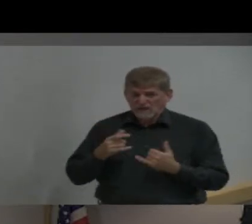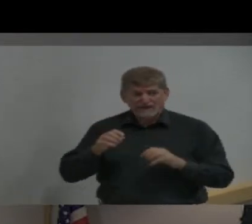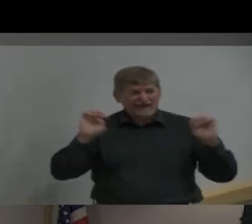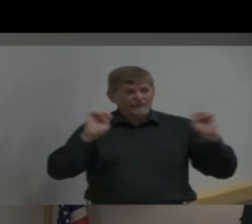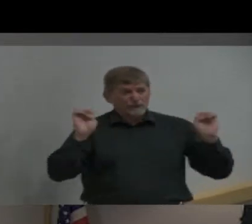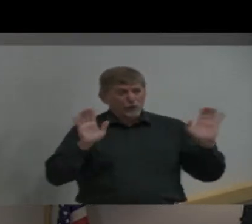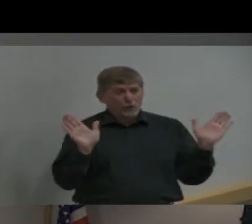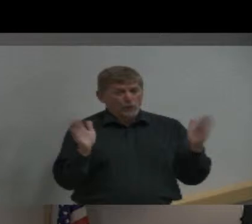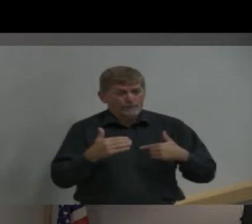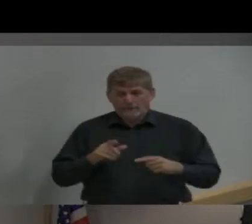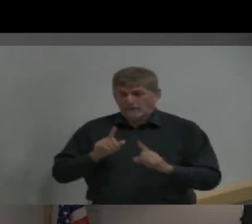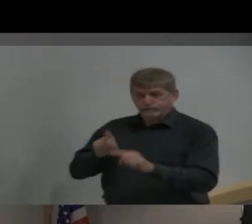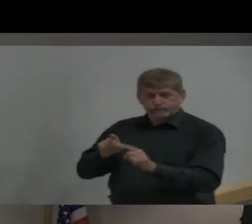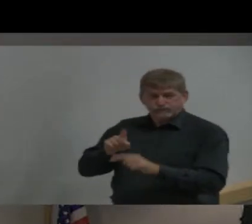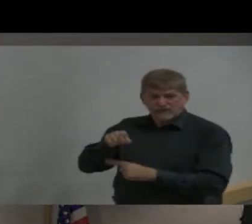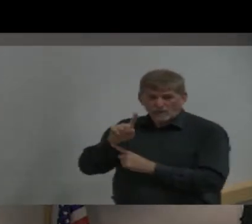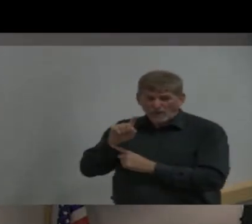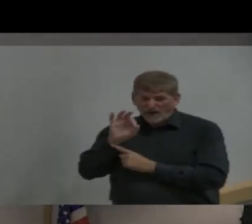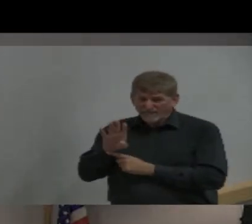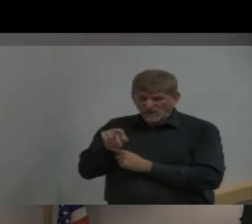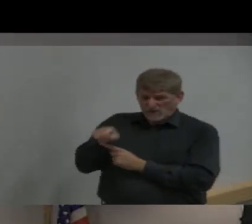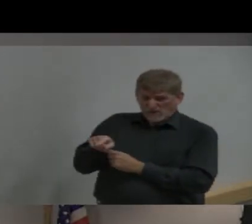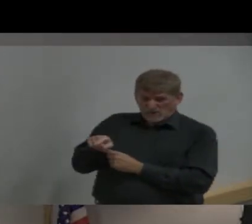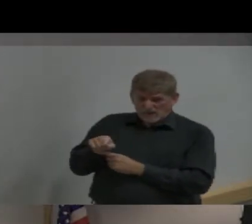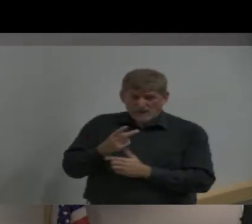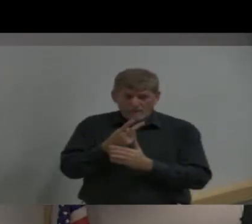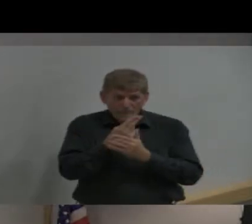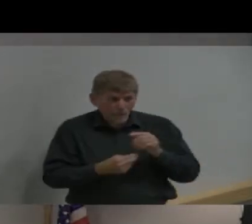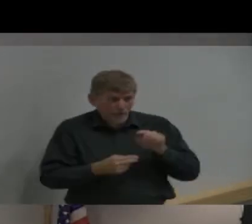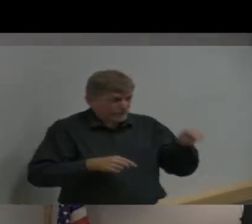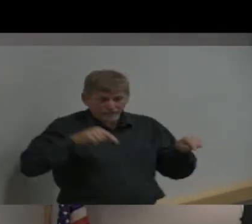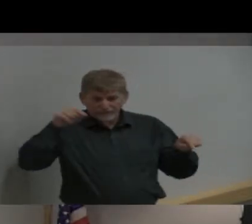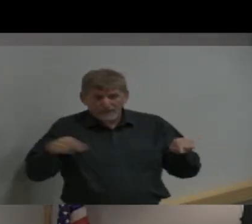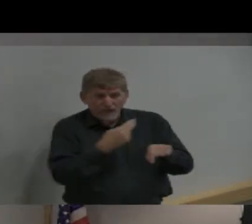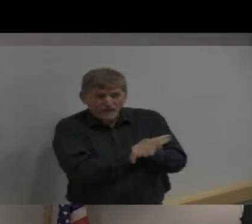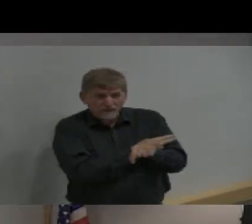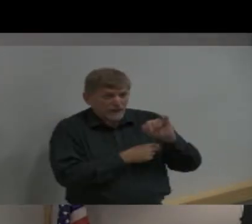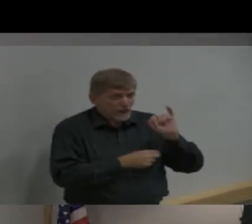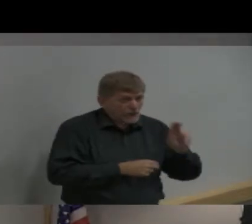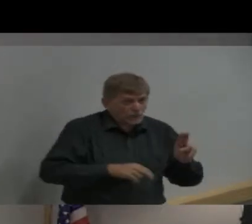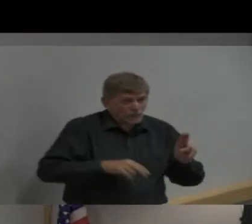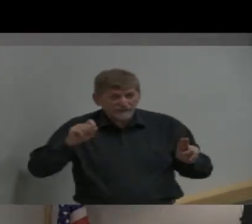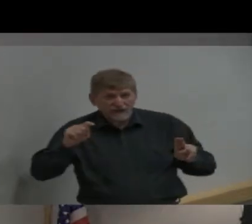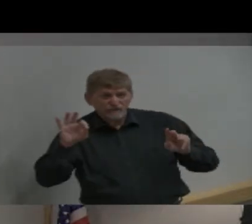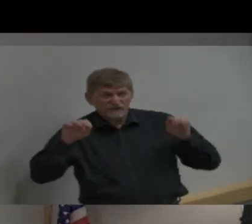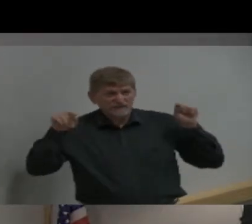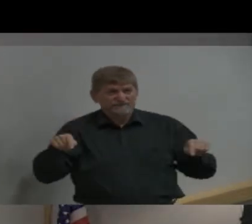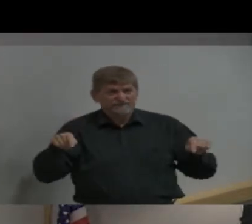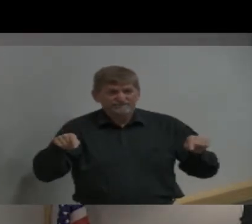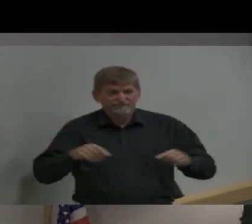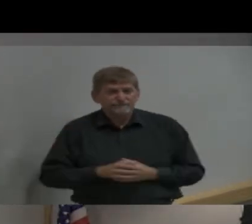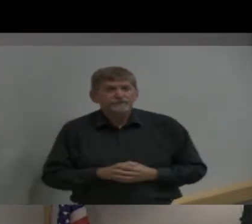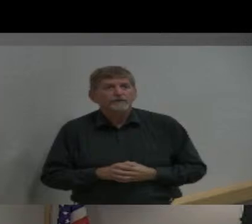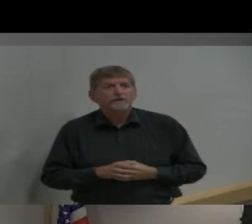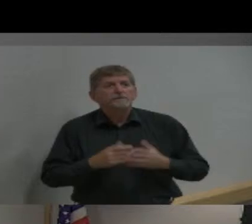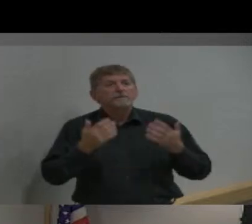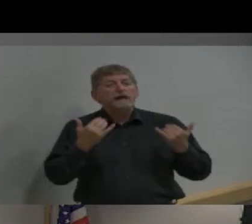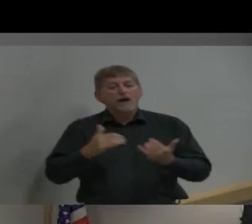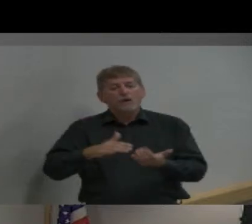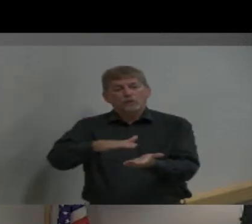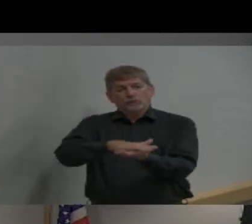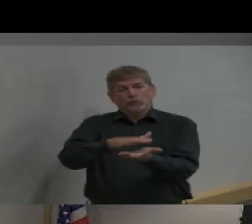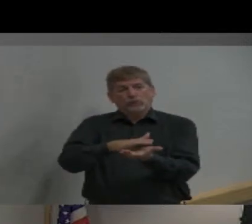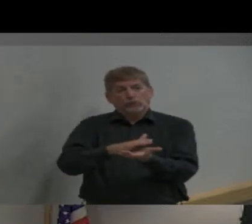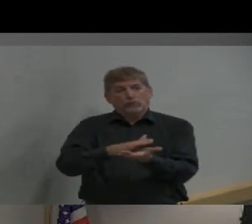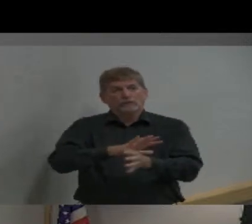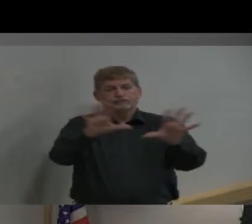hospitals. And our last slide is a updated summary of our local school data. This